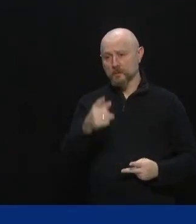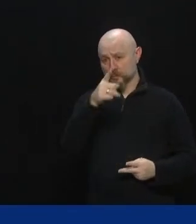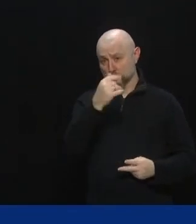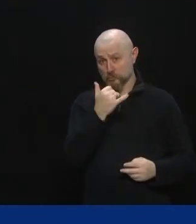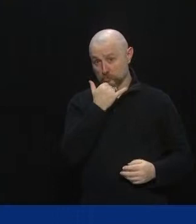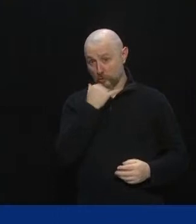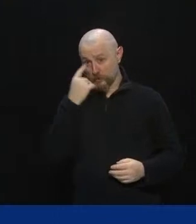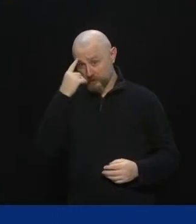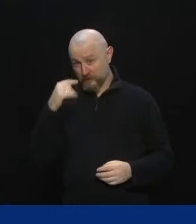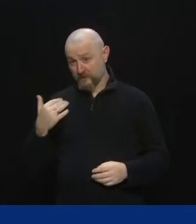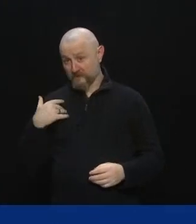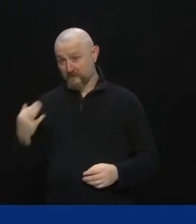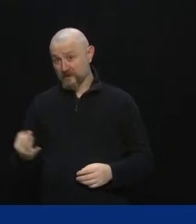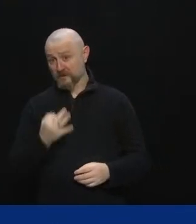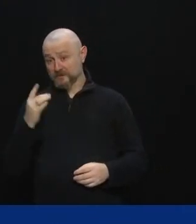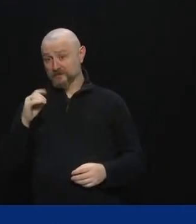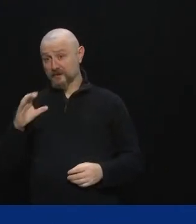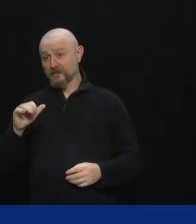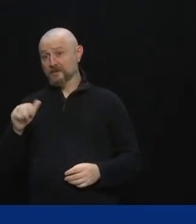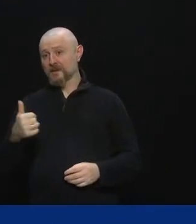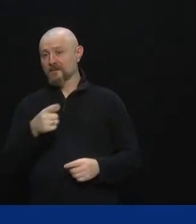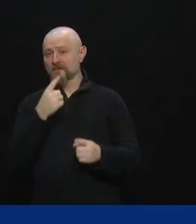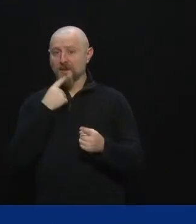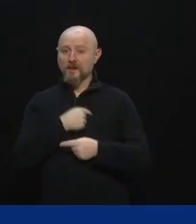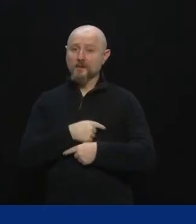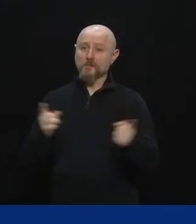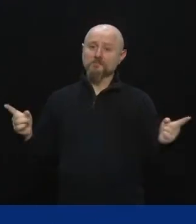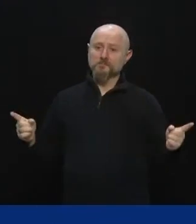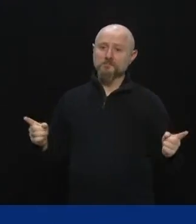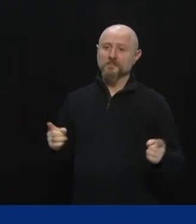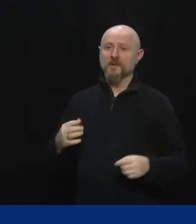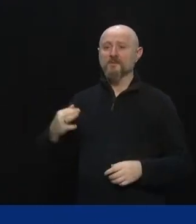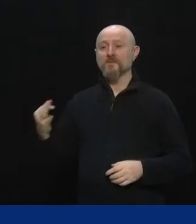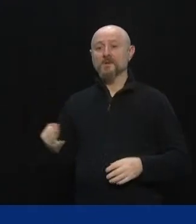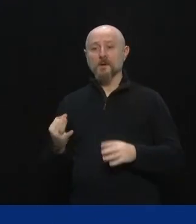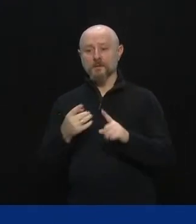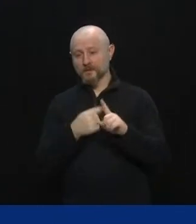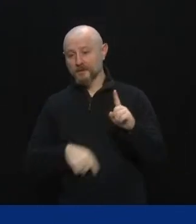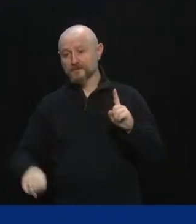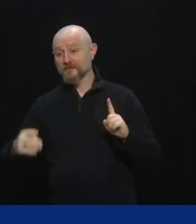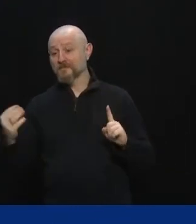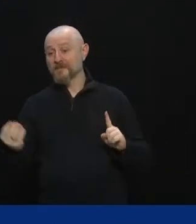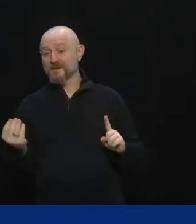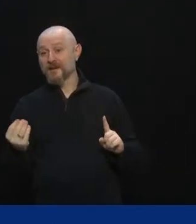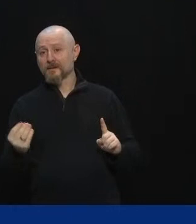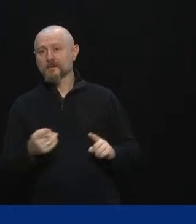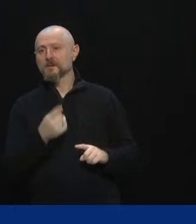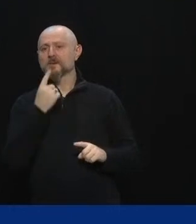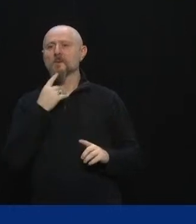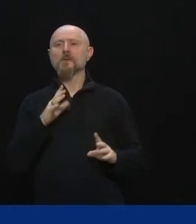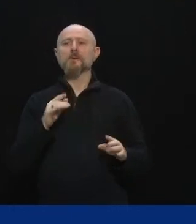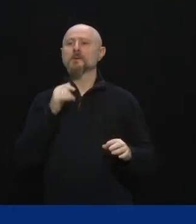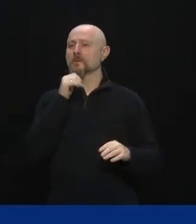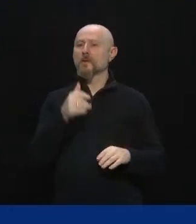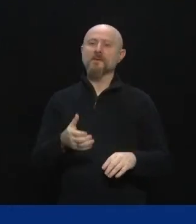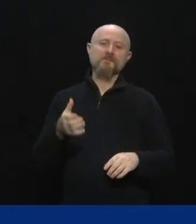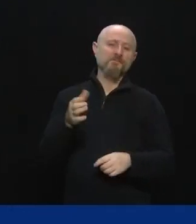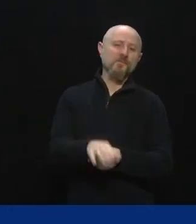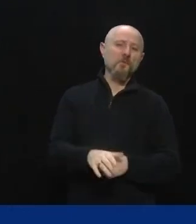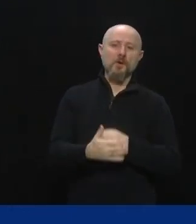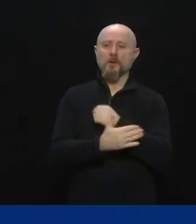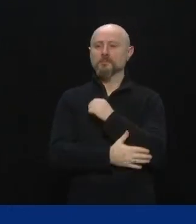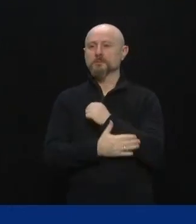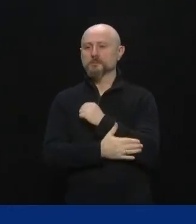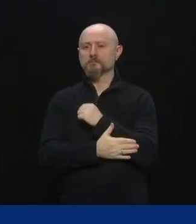December 10th, the indoor mandate, and then the following Monday announce that you won't compel counties to enforce it?